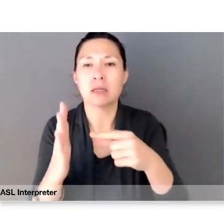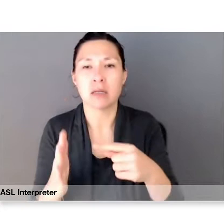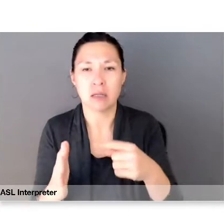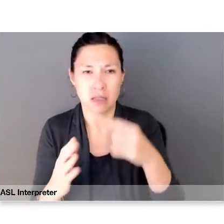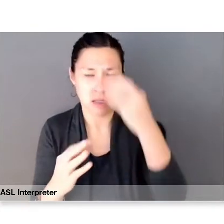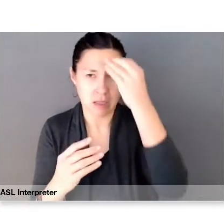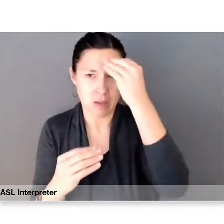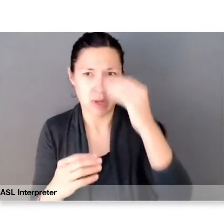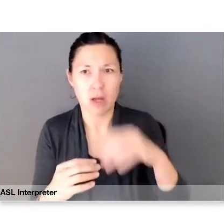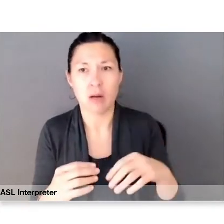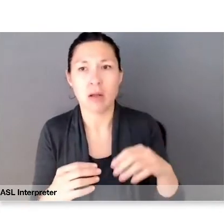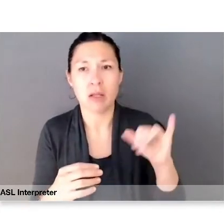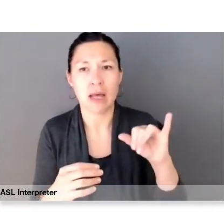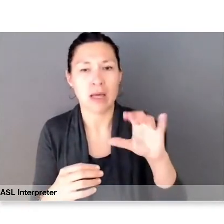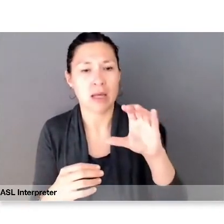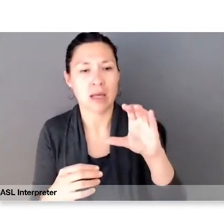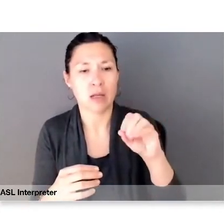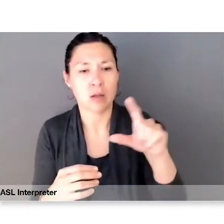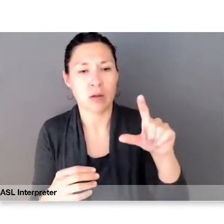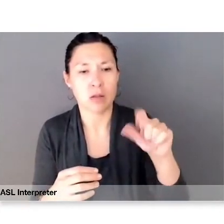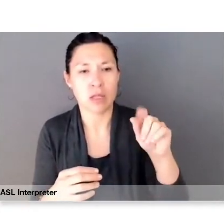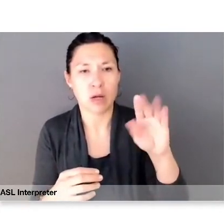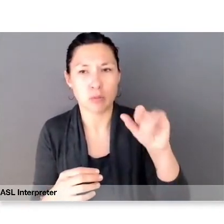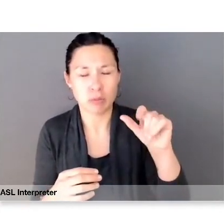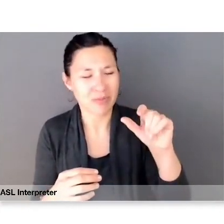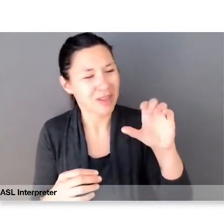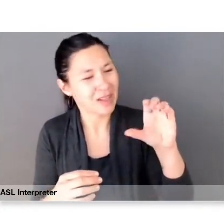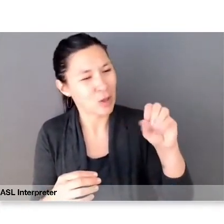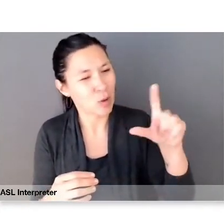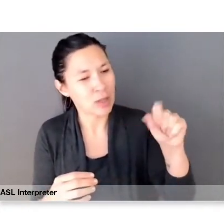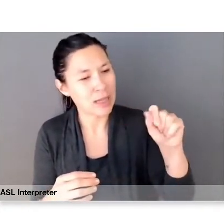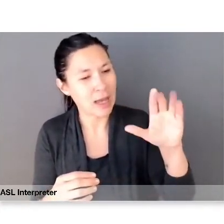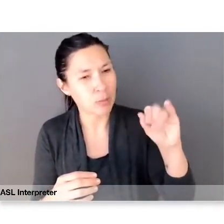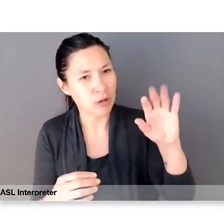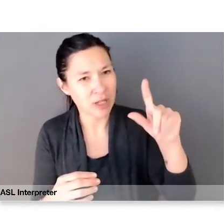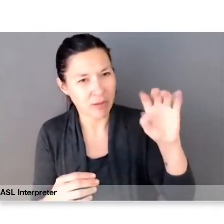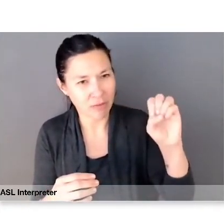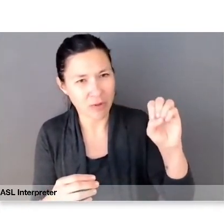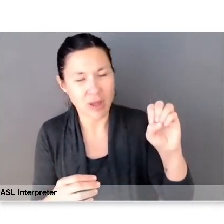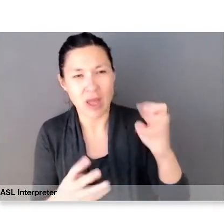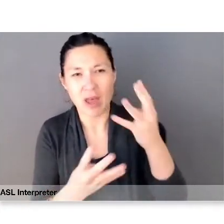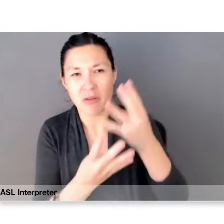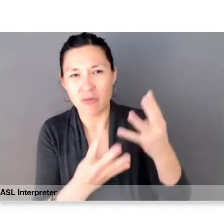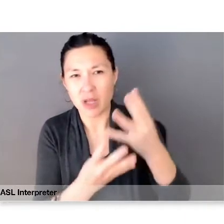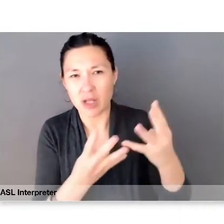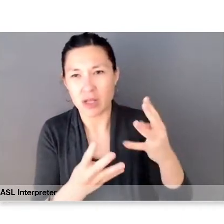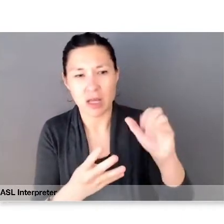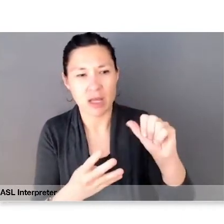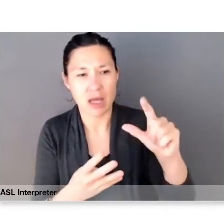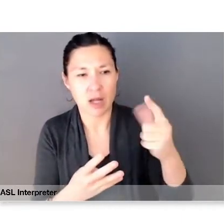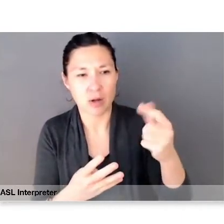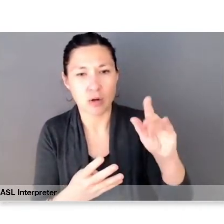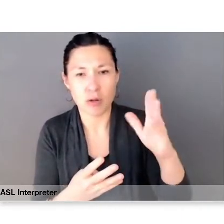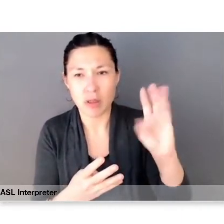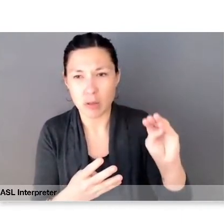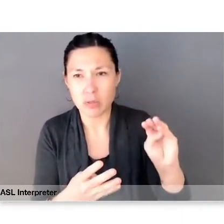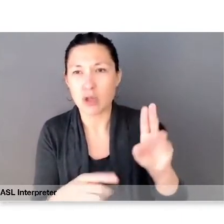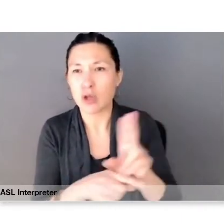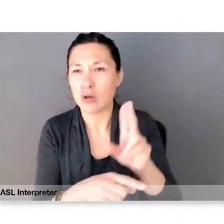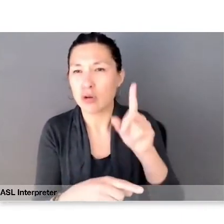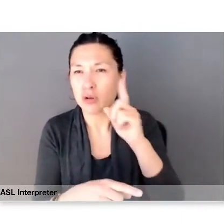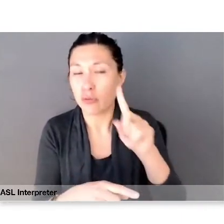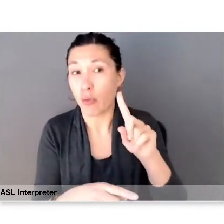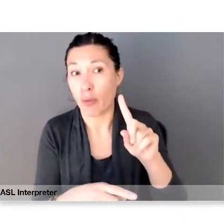filtering algorithms, commonly used and commonly benefited from today, whether it's from recommendations